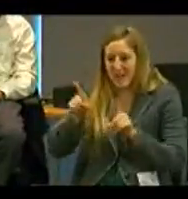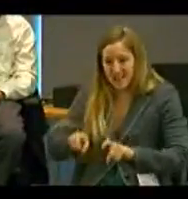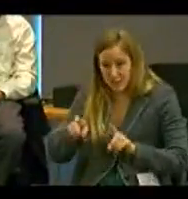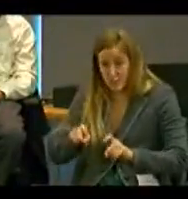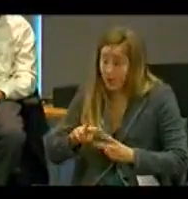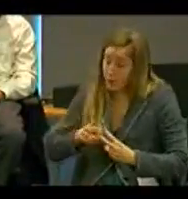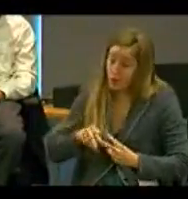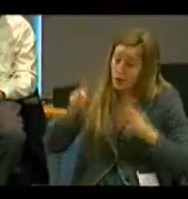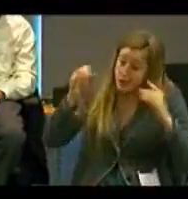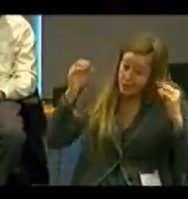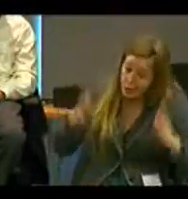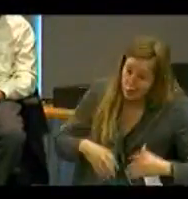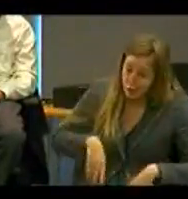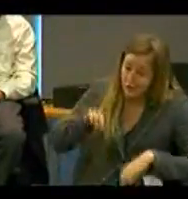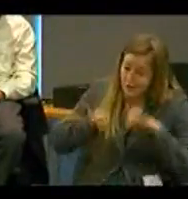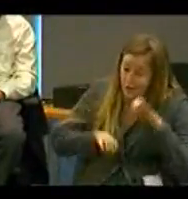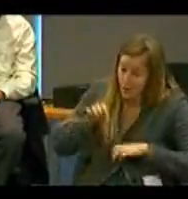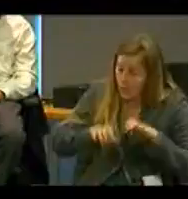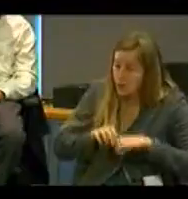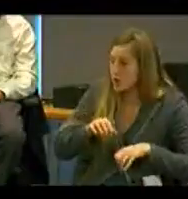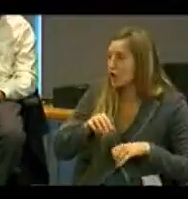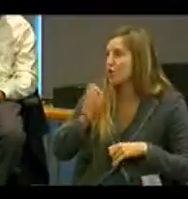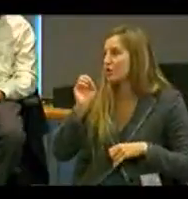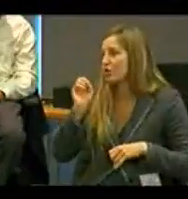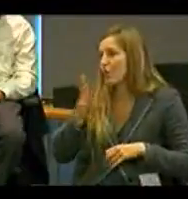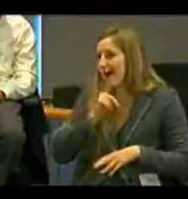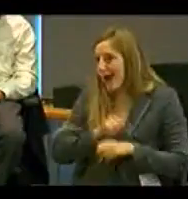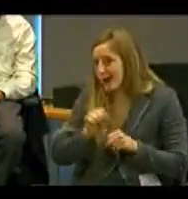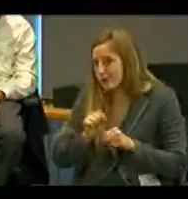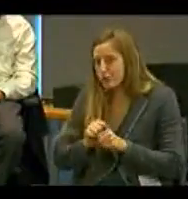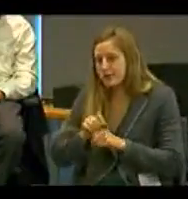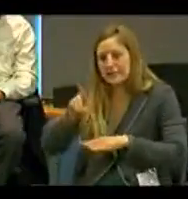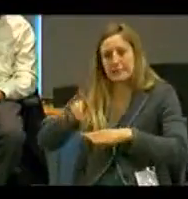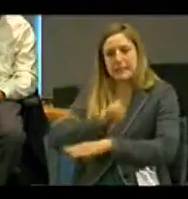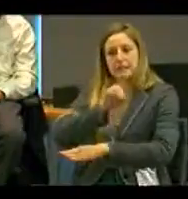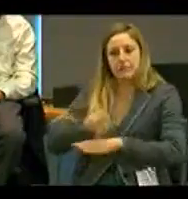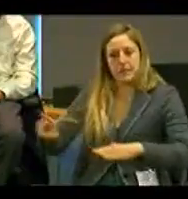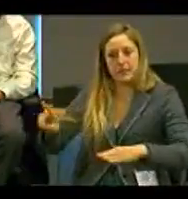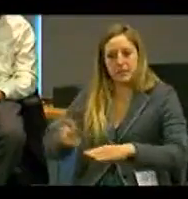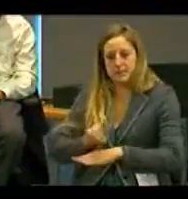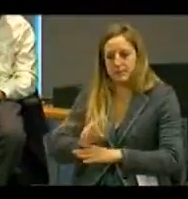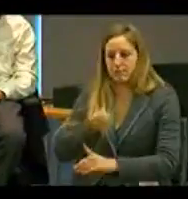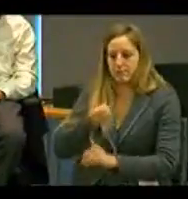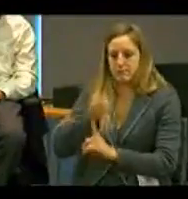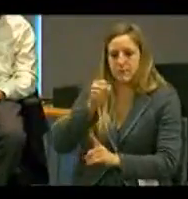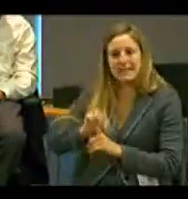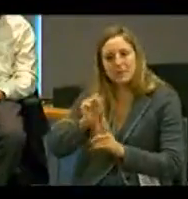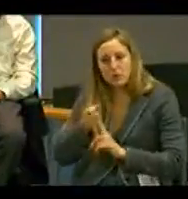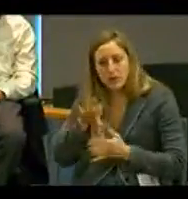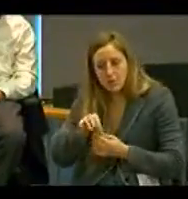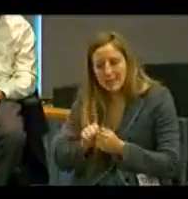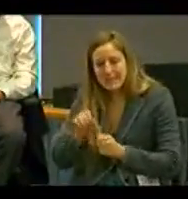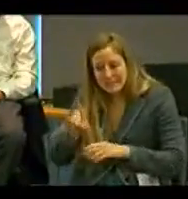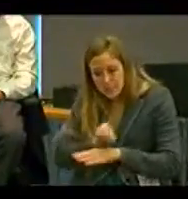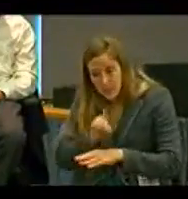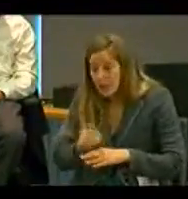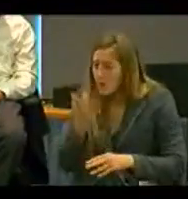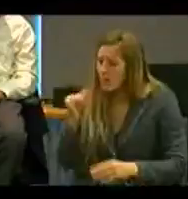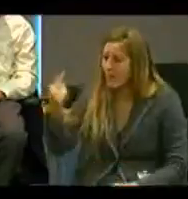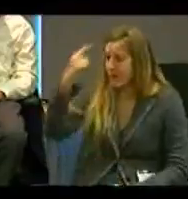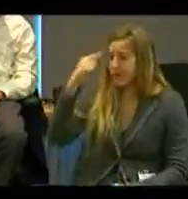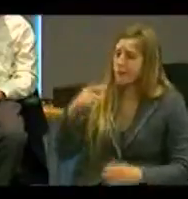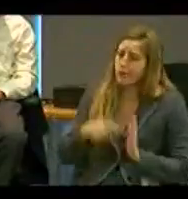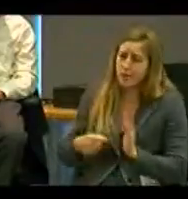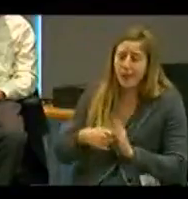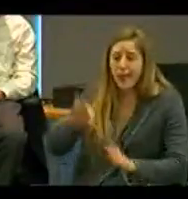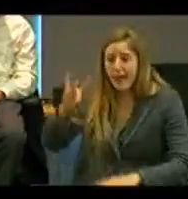evaluations or whether they're actual discipline, incidents of discipline. So why would we think that in 8th grade, for